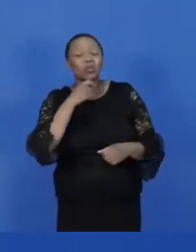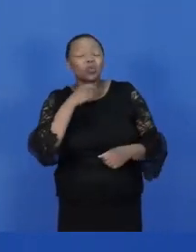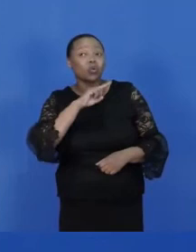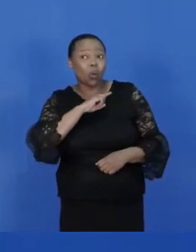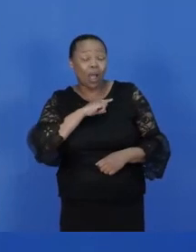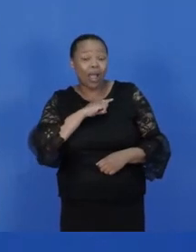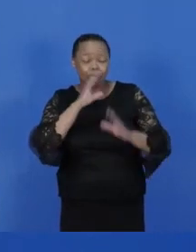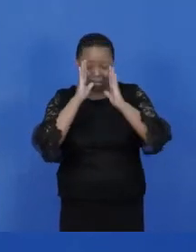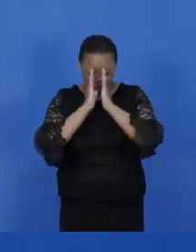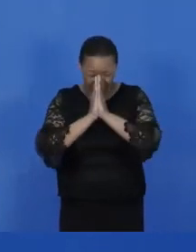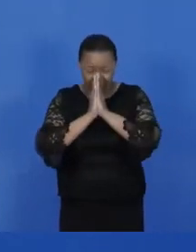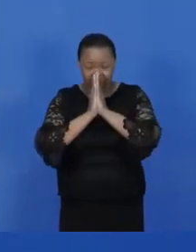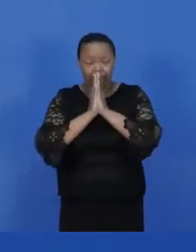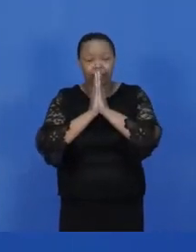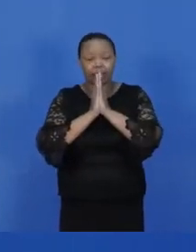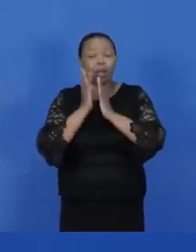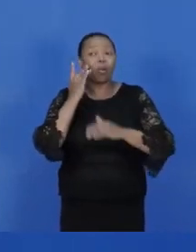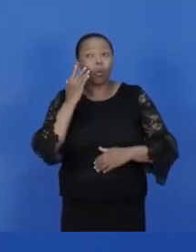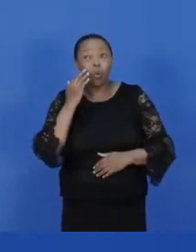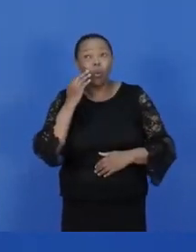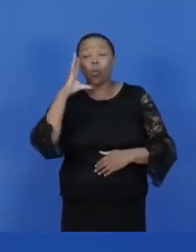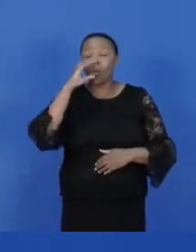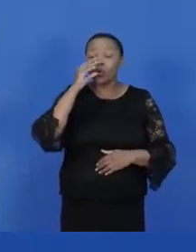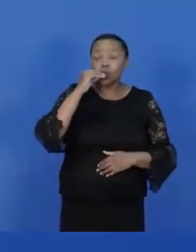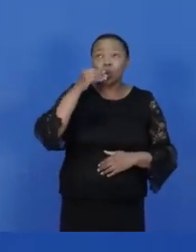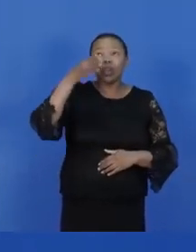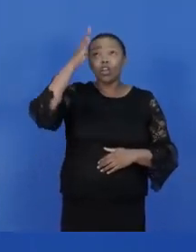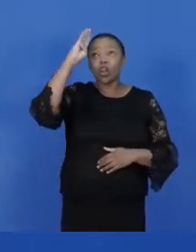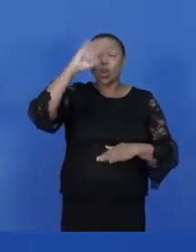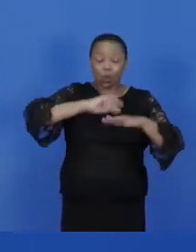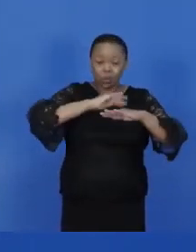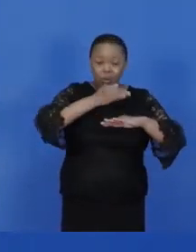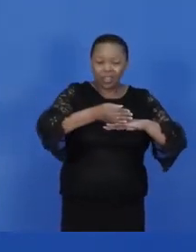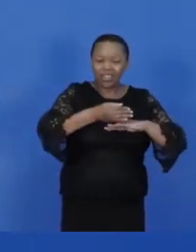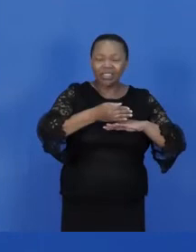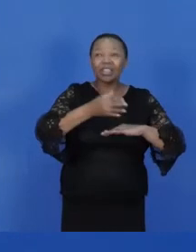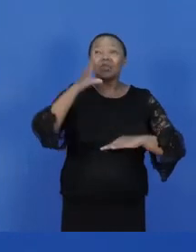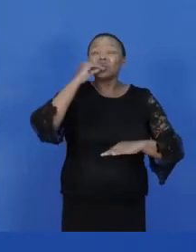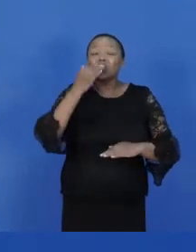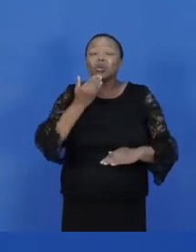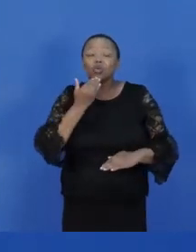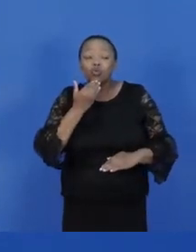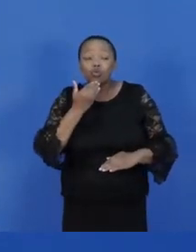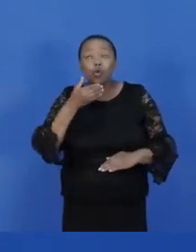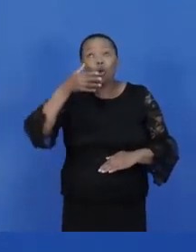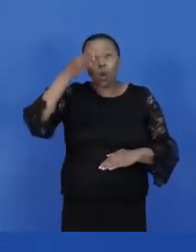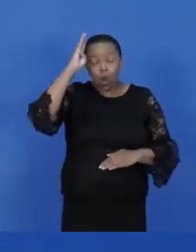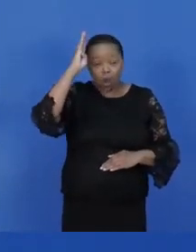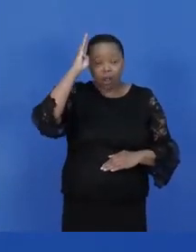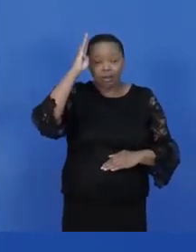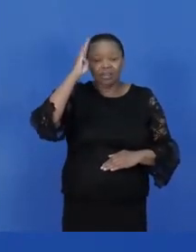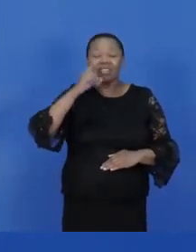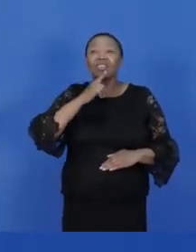we use these scriptures to come to the Lord. So you see, when we are talking about God's protection, we're not talking to people, we're talking to God. We're saying, God, you